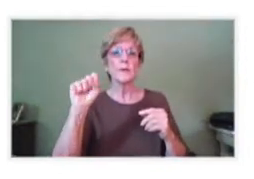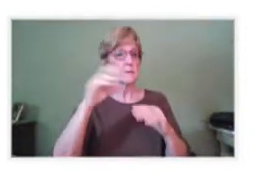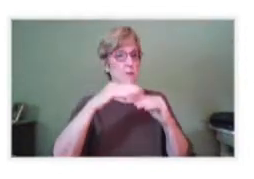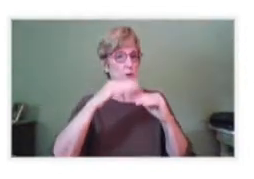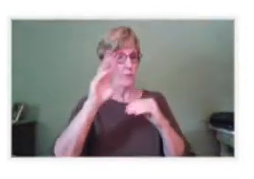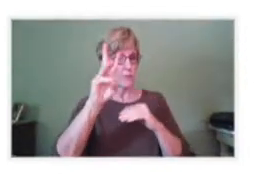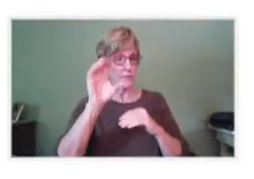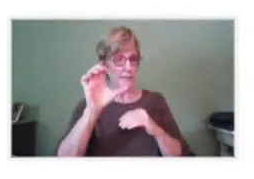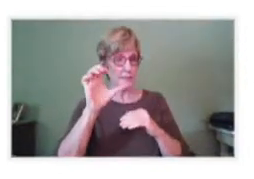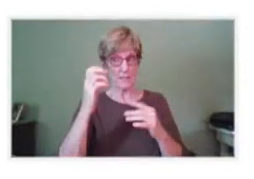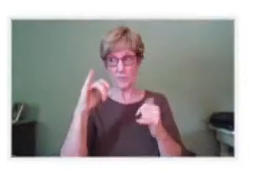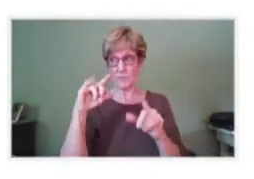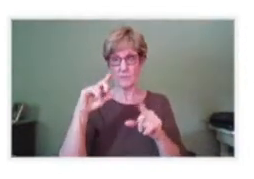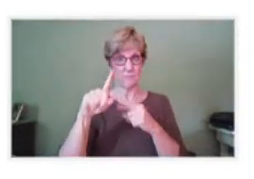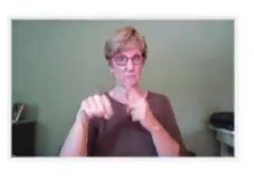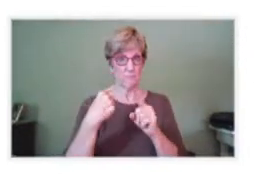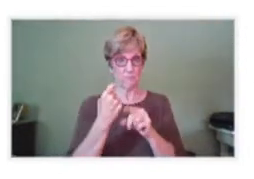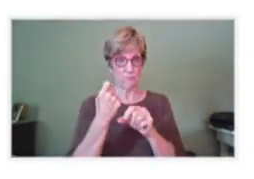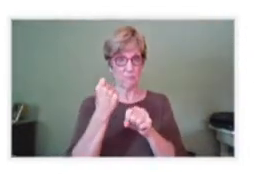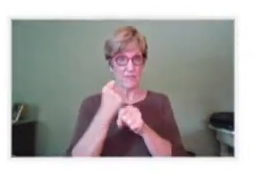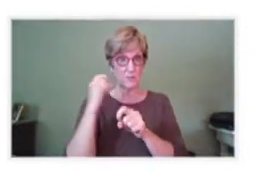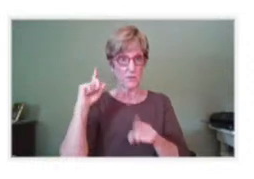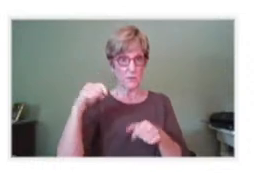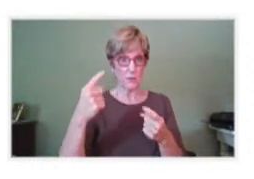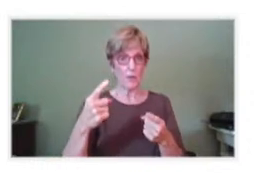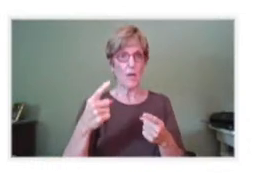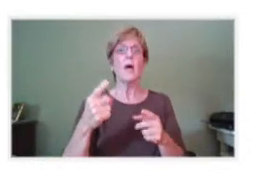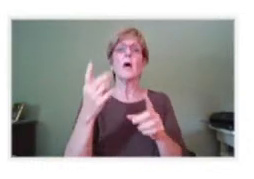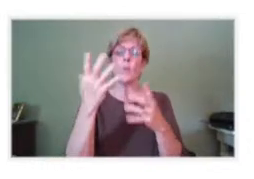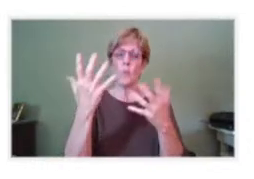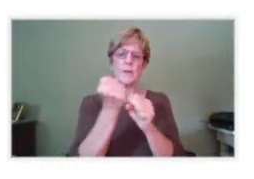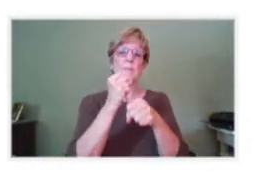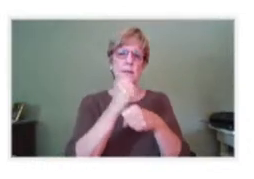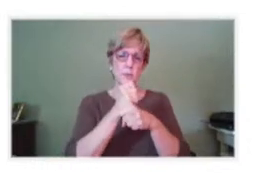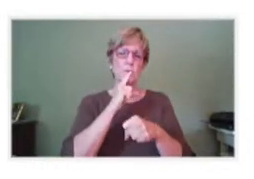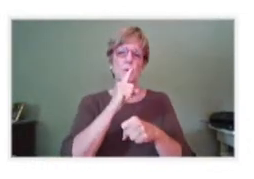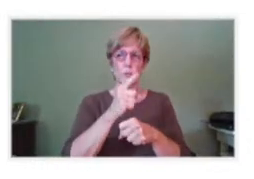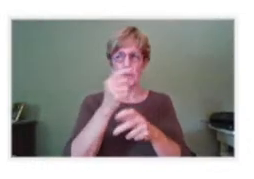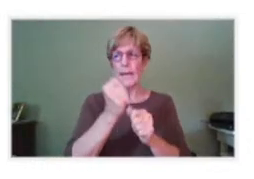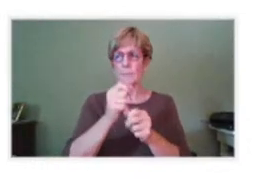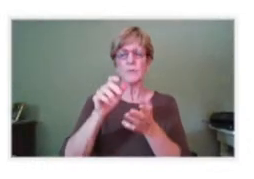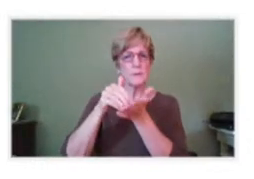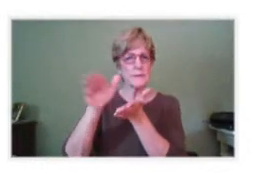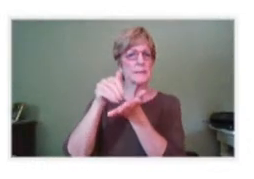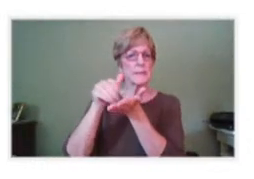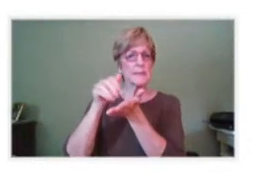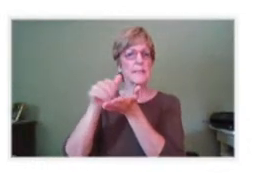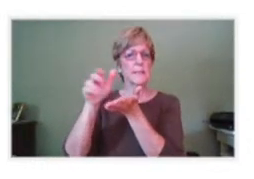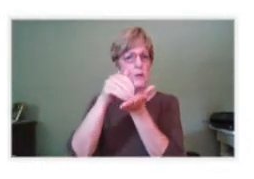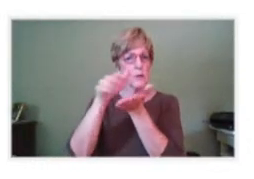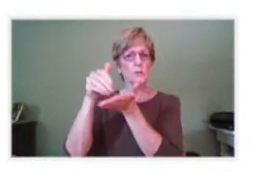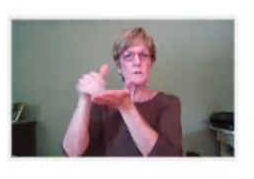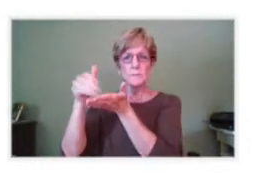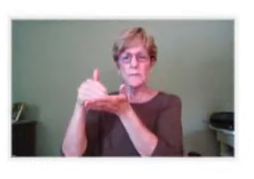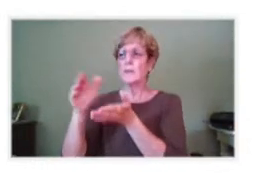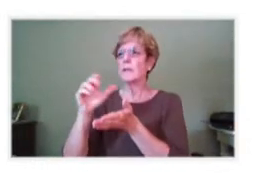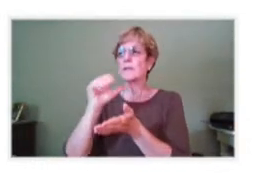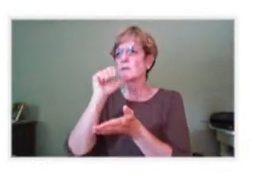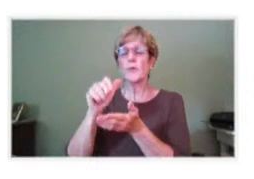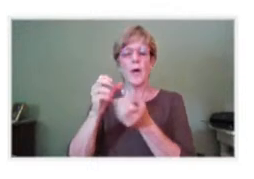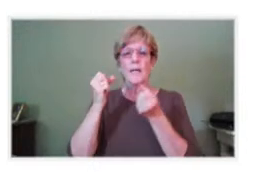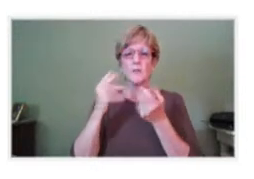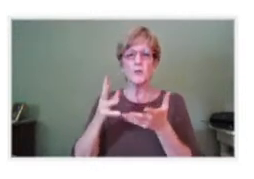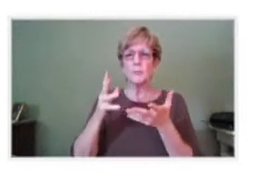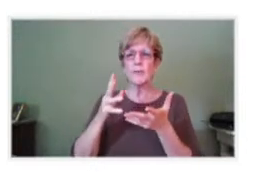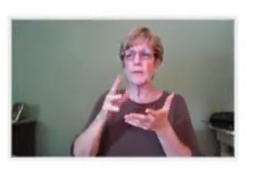date, and we are trying to make sure that we stay on top of those as much as we can and make sure that we don't have too many outstanding